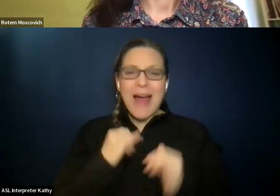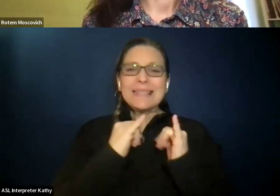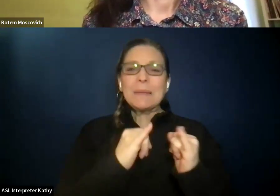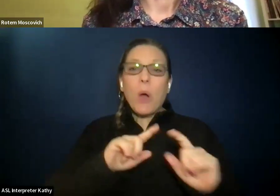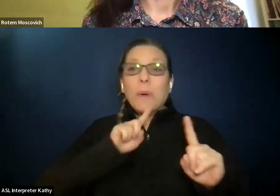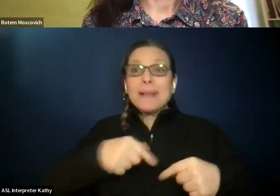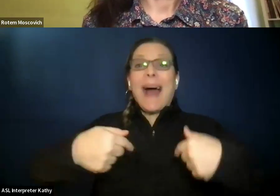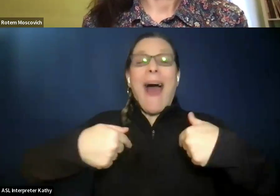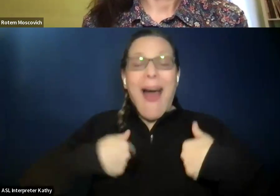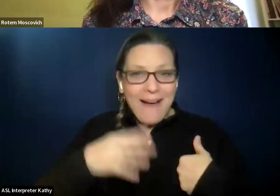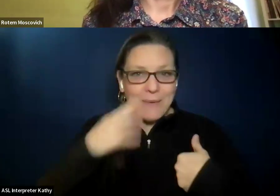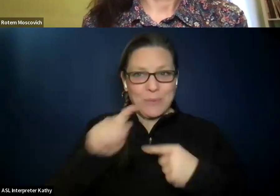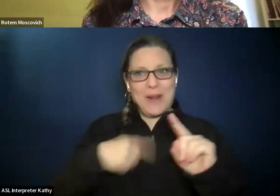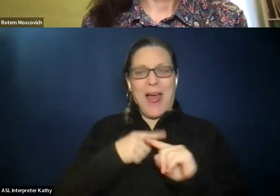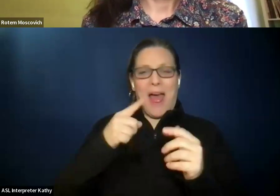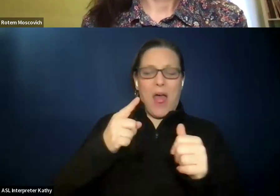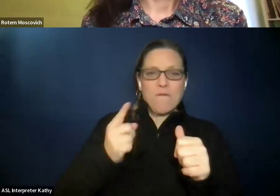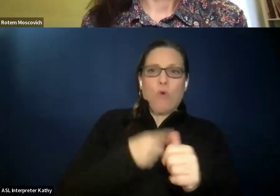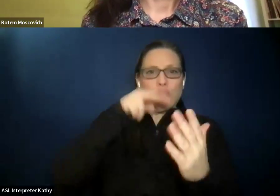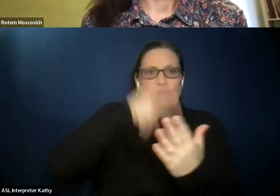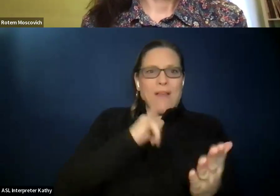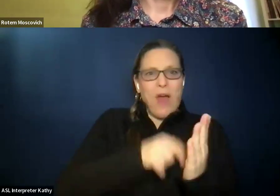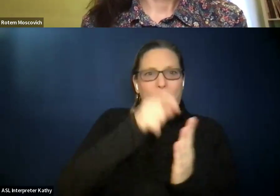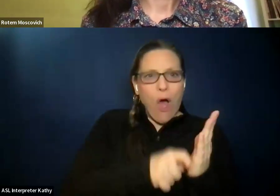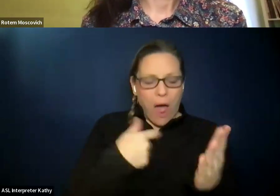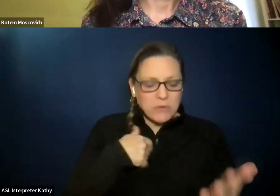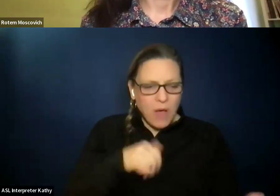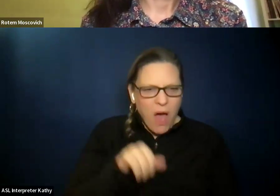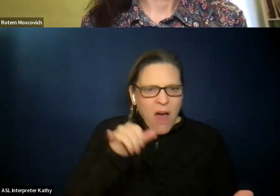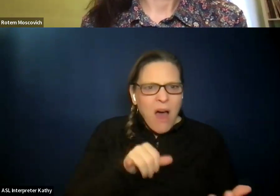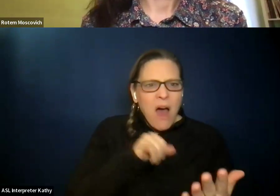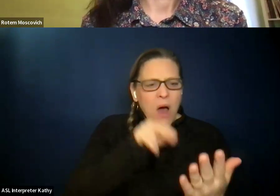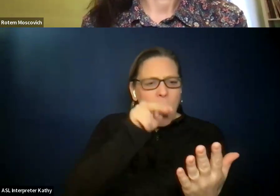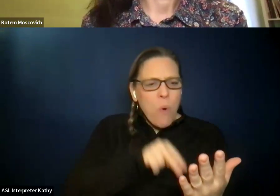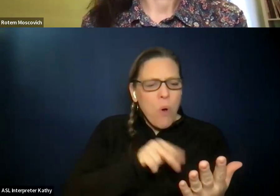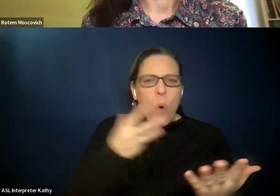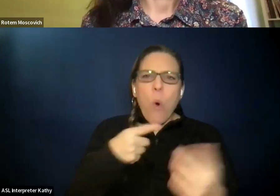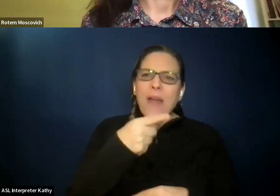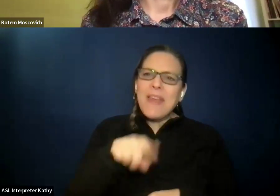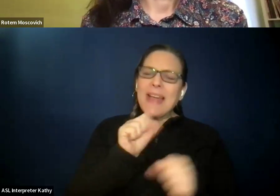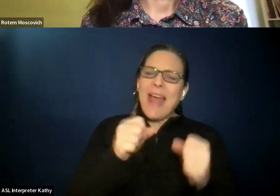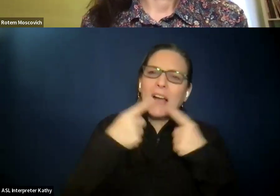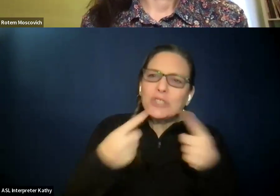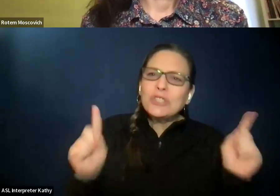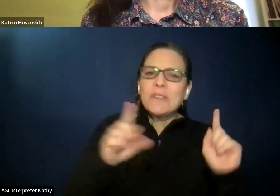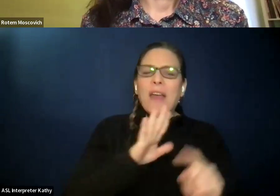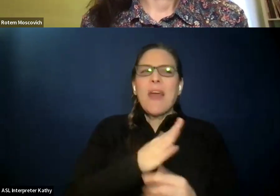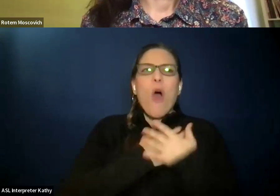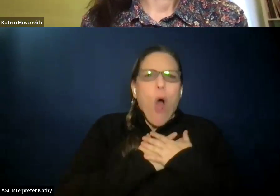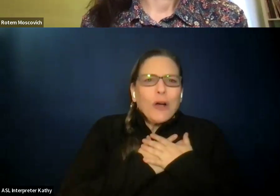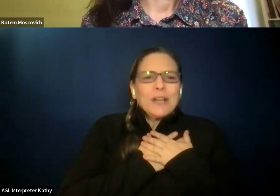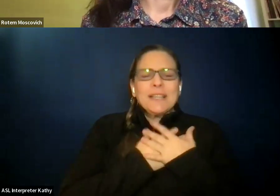what I felt when I read that first article, like just being in awe of them and all they were able to achieve and their heart